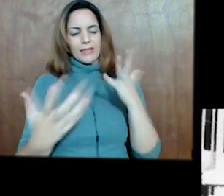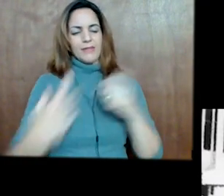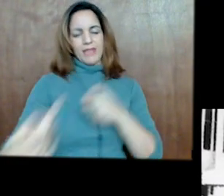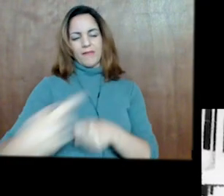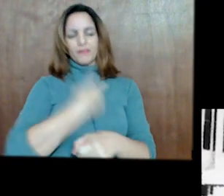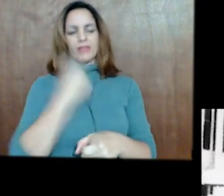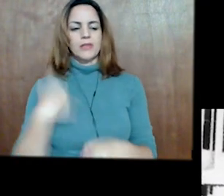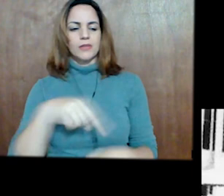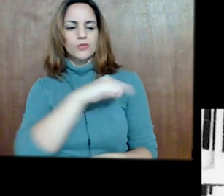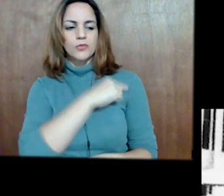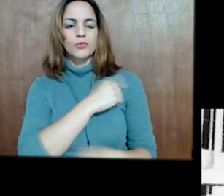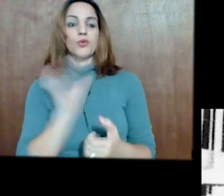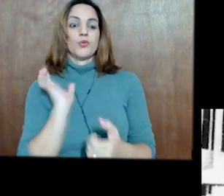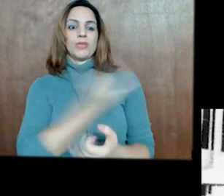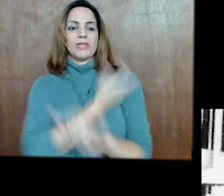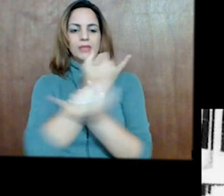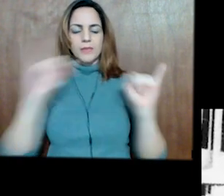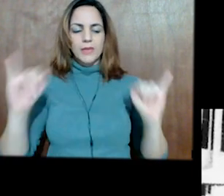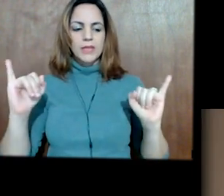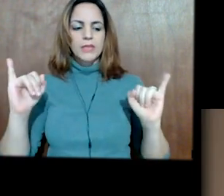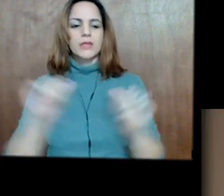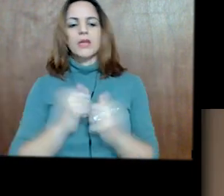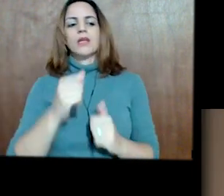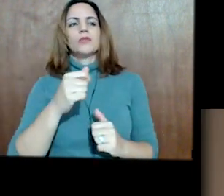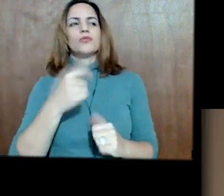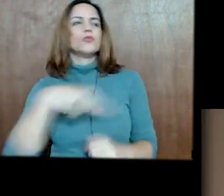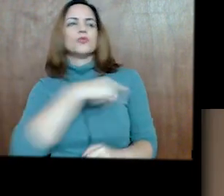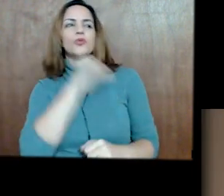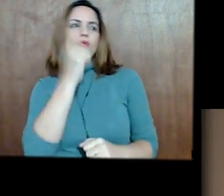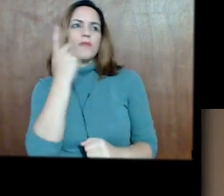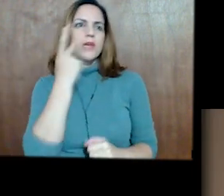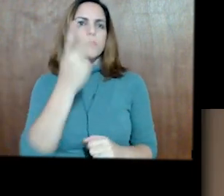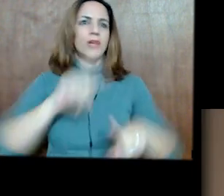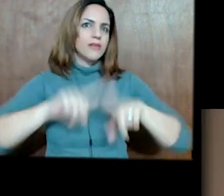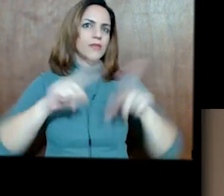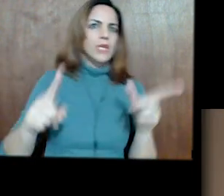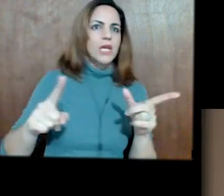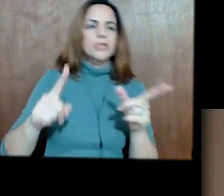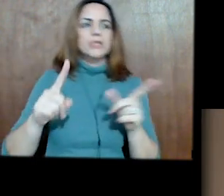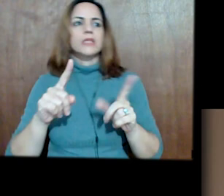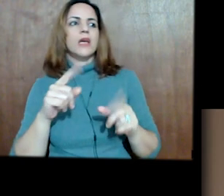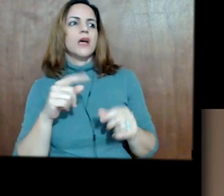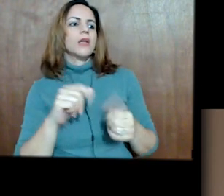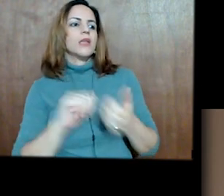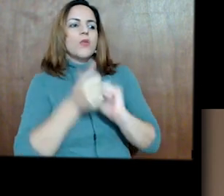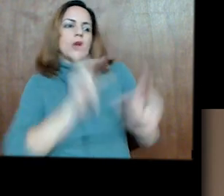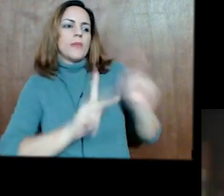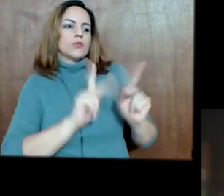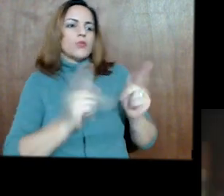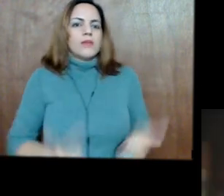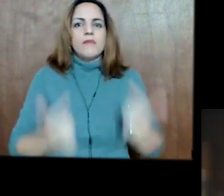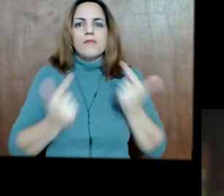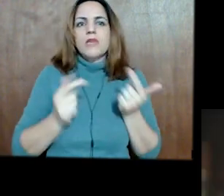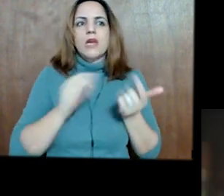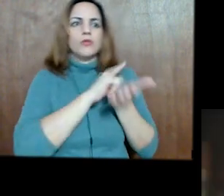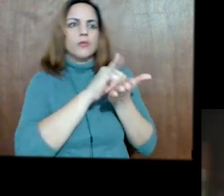We did not see a difference between Puerto Ricans in the United States and Puerto Ricans, Puerto Rico, same nation. And